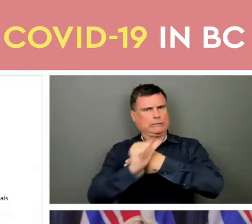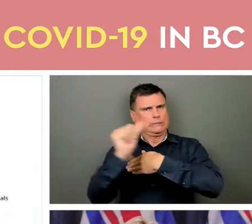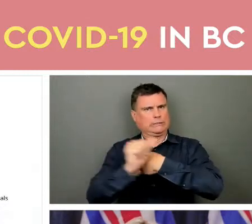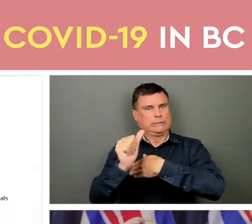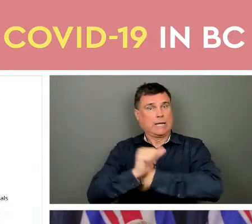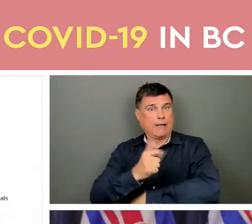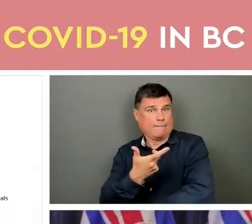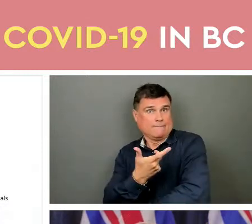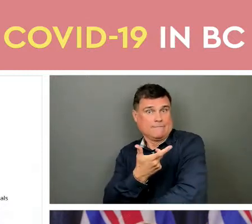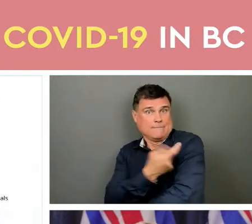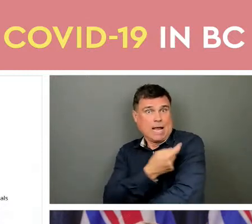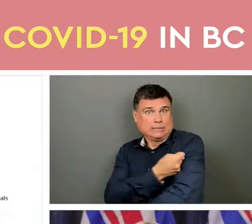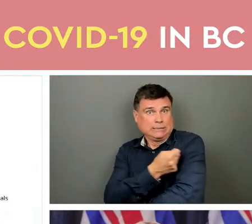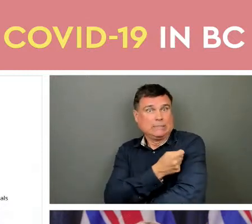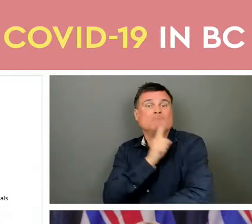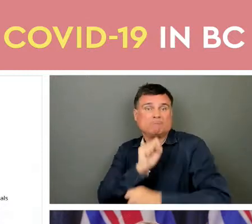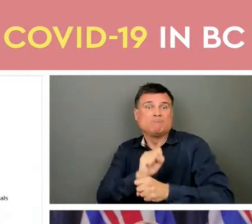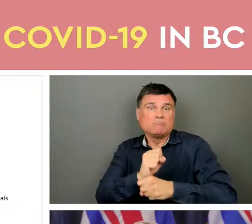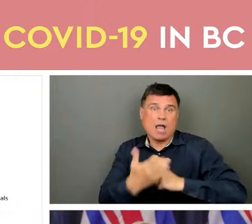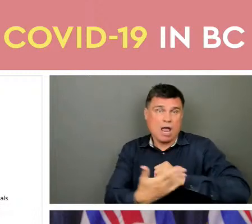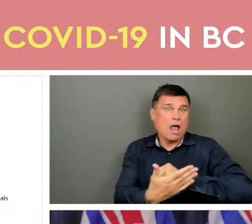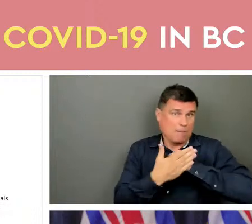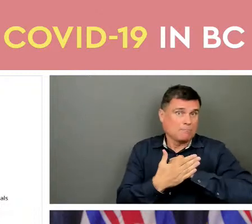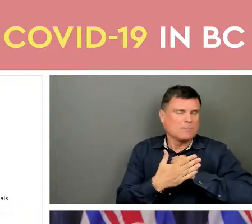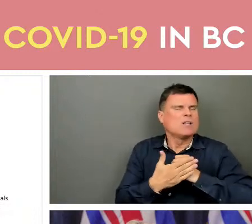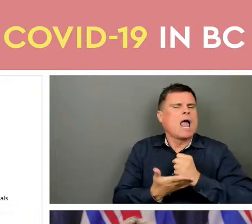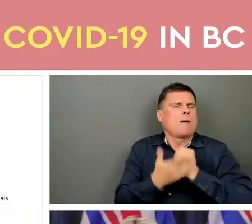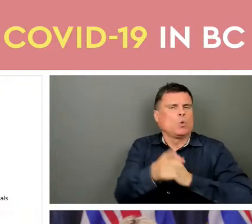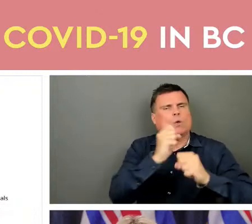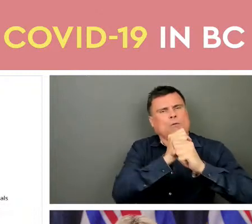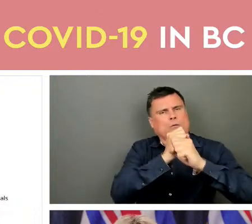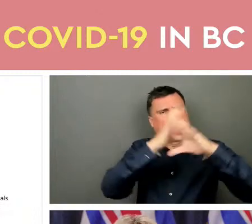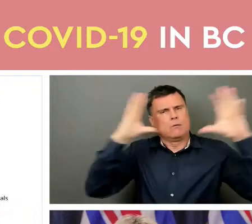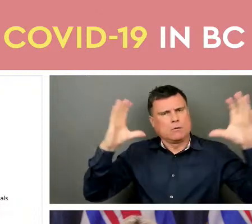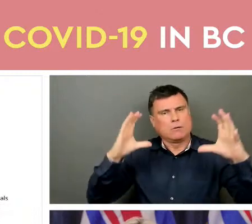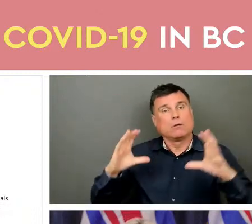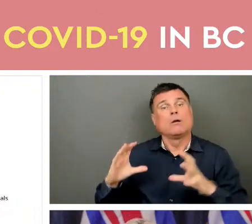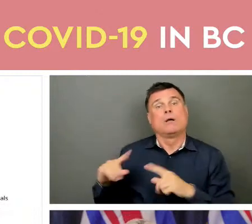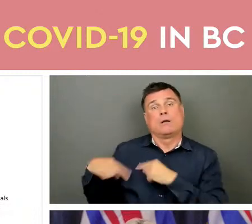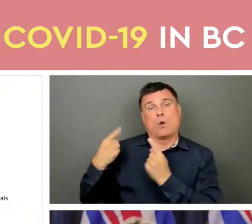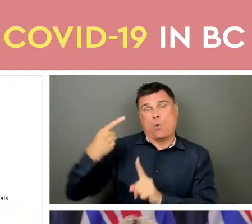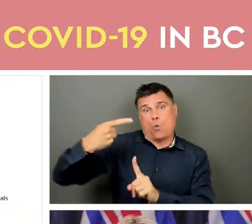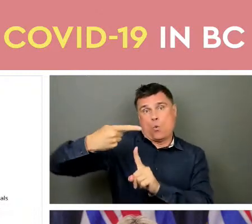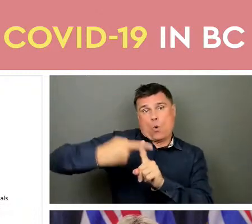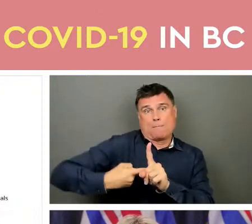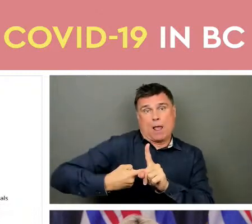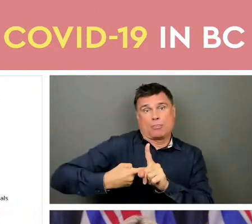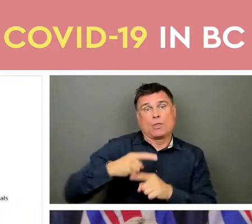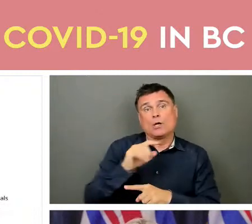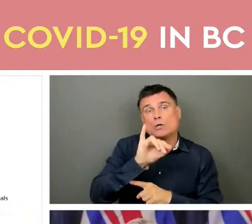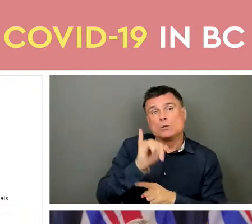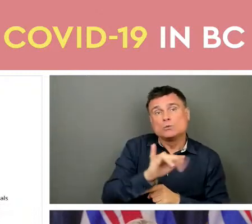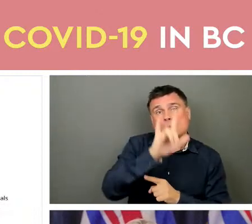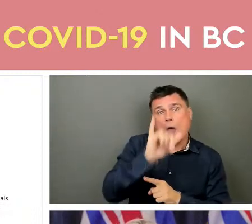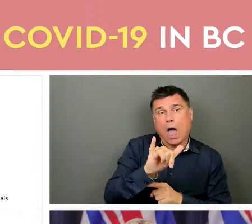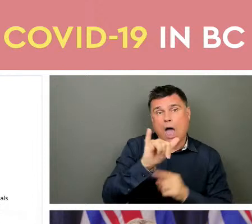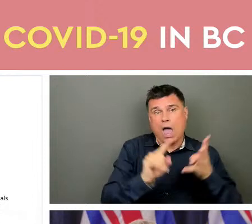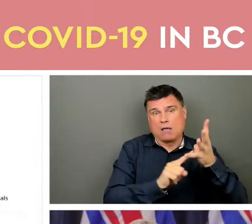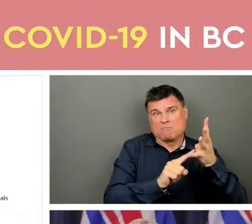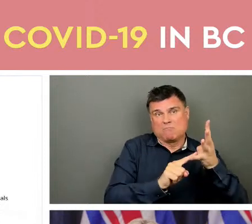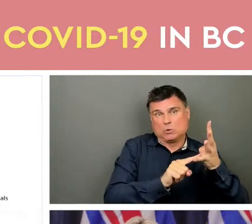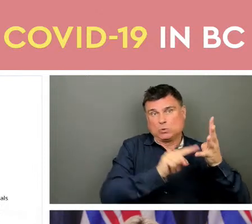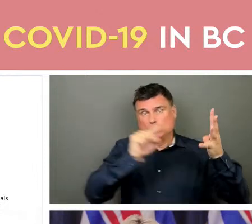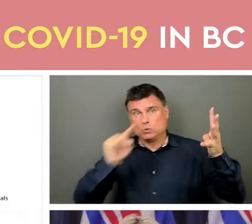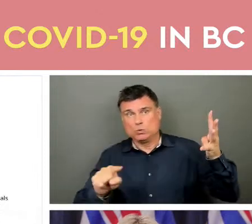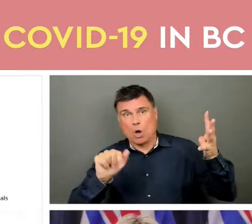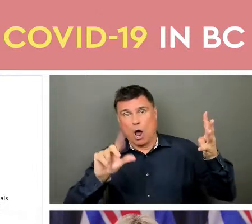from disease, but also from serious illness. So over the past month, from the end of July until August 26,